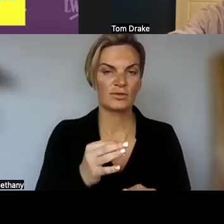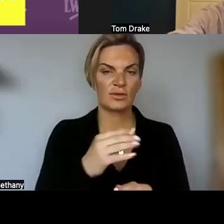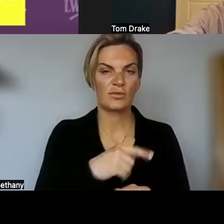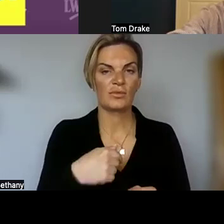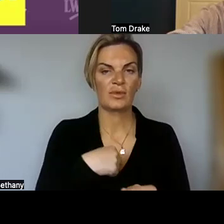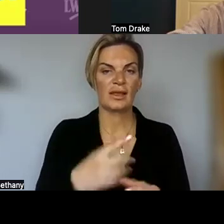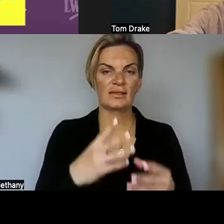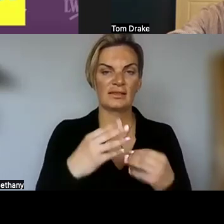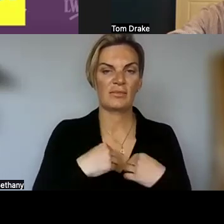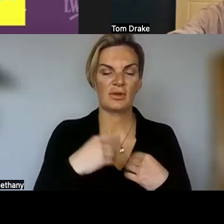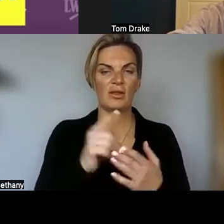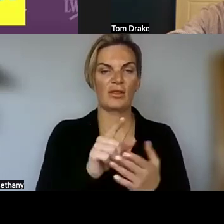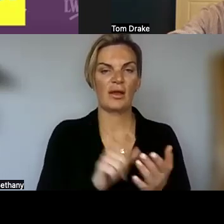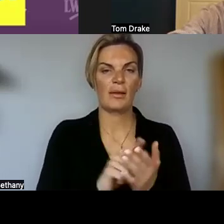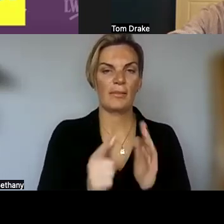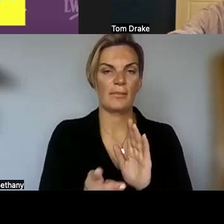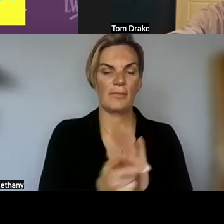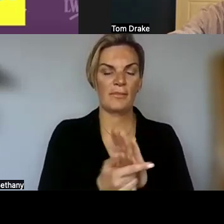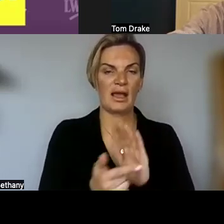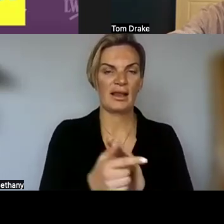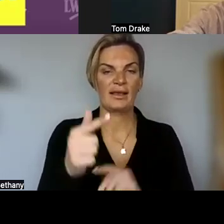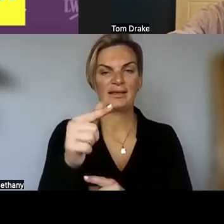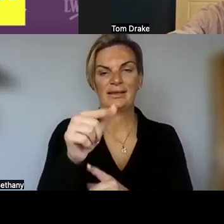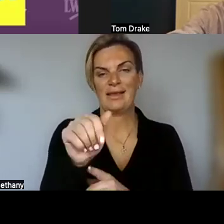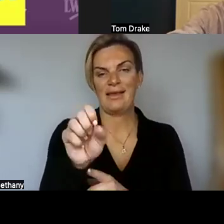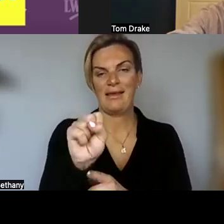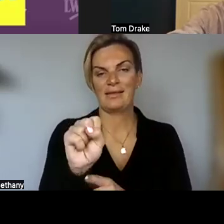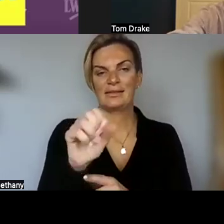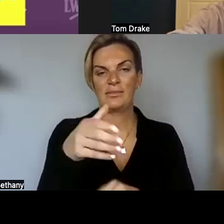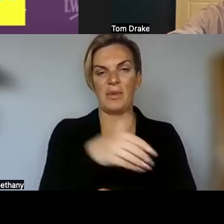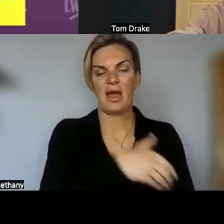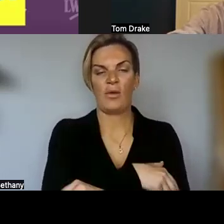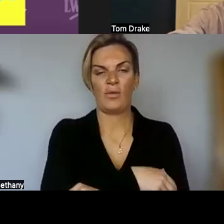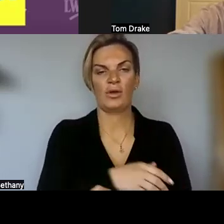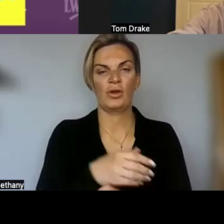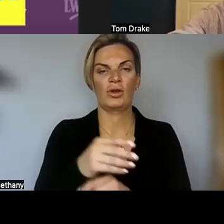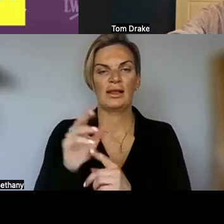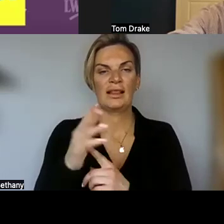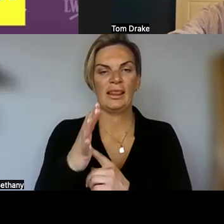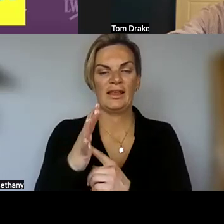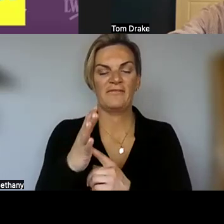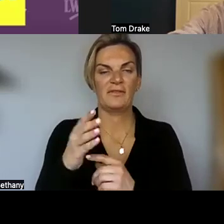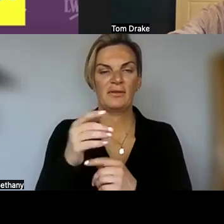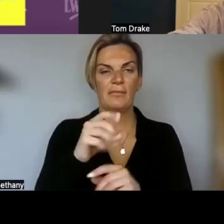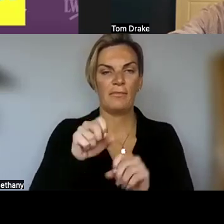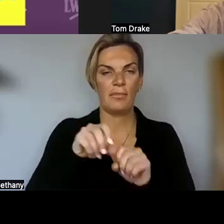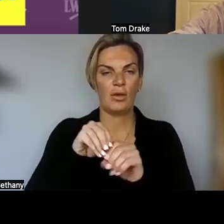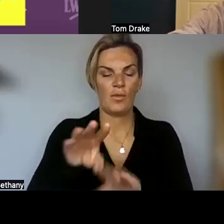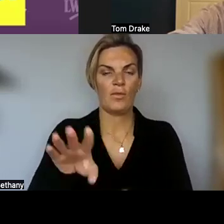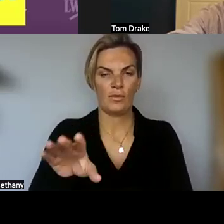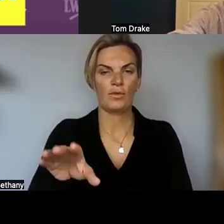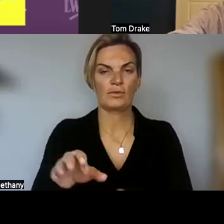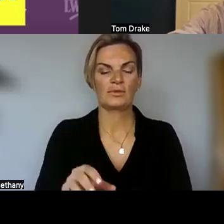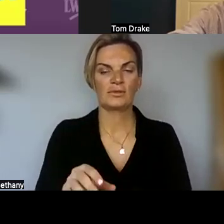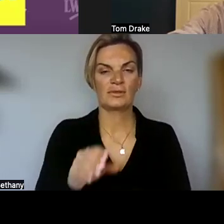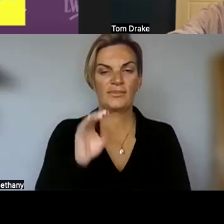a law banning gas-powered leaf blowers at certain times through the year. And I have to tell you, this took a very long time, and it wasn't